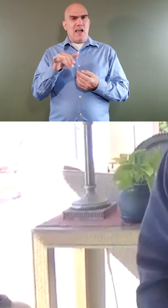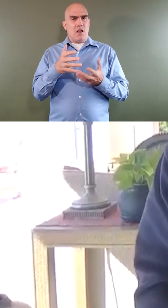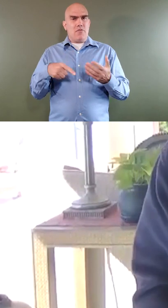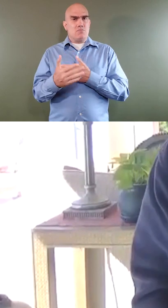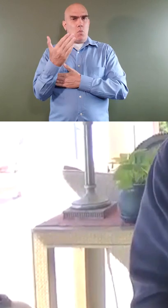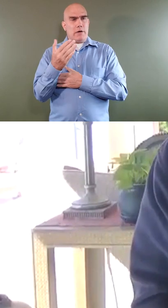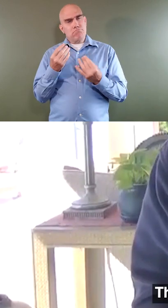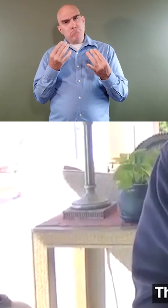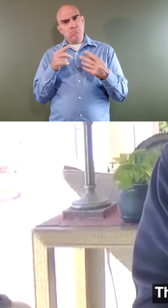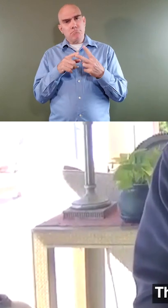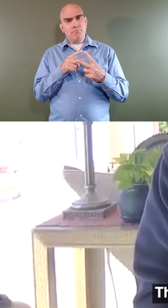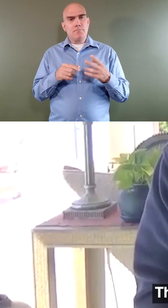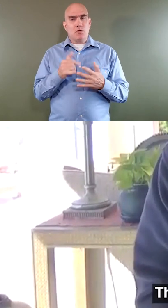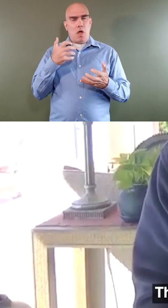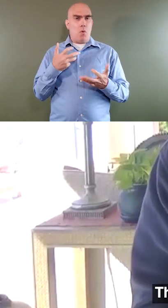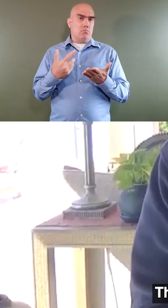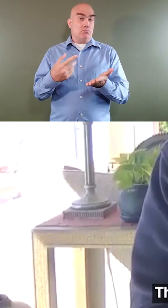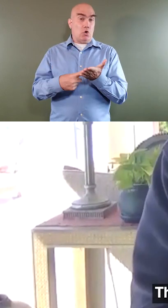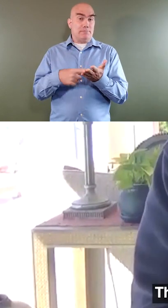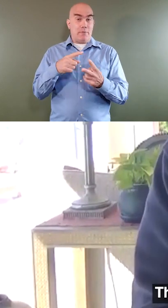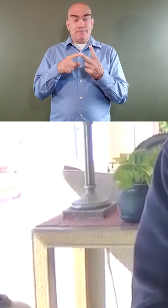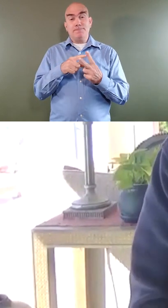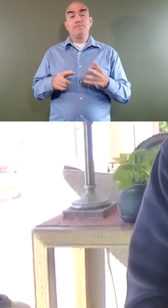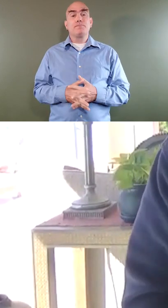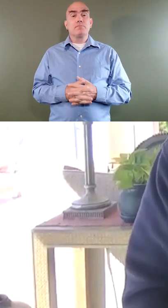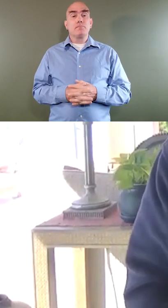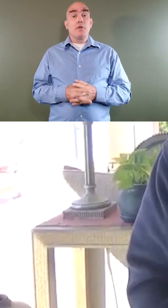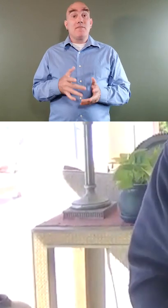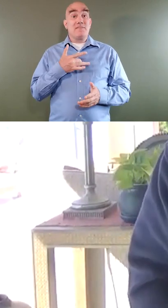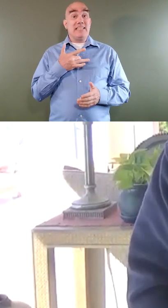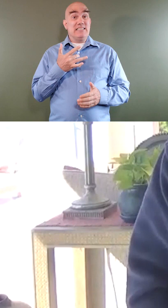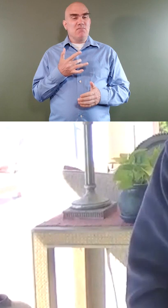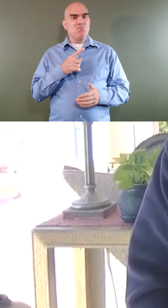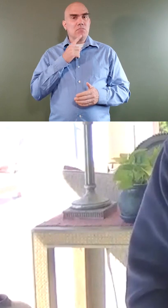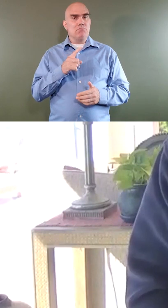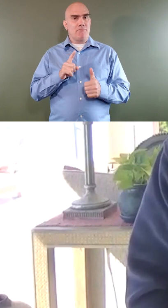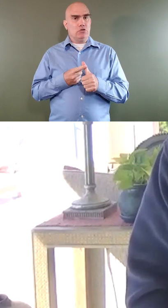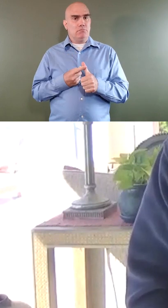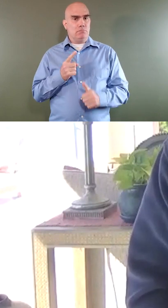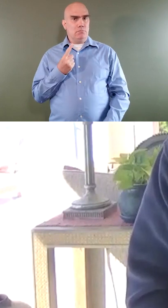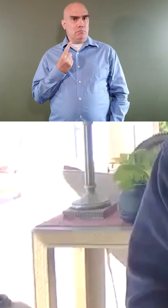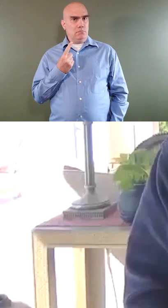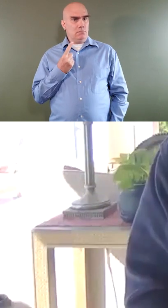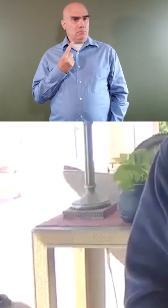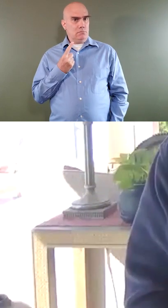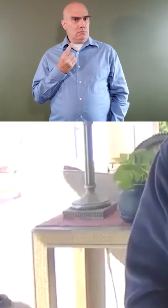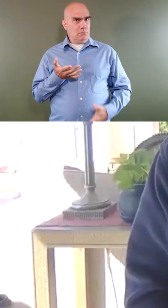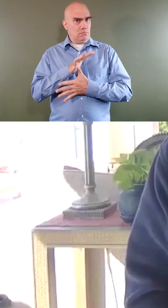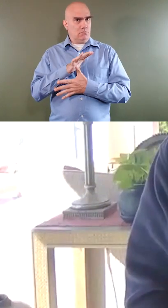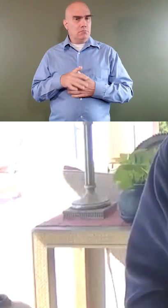morning. That's why I want to talk about it. Is feelings come